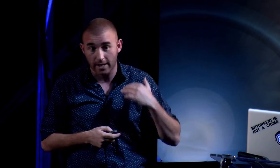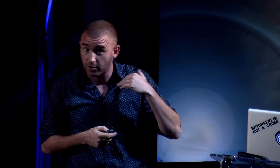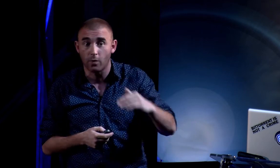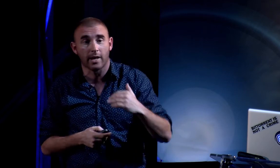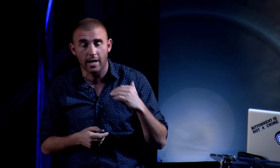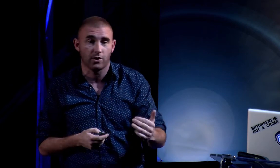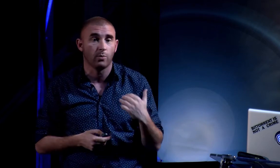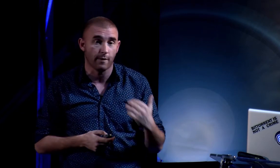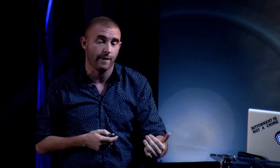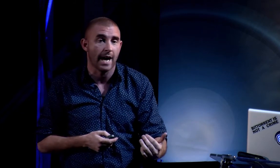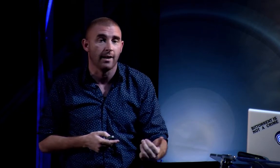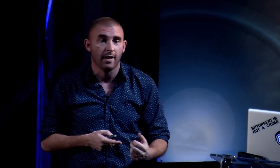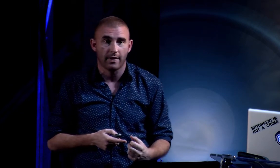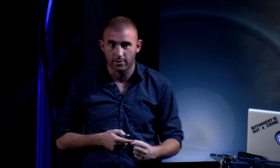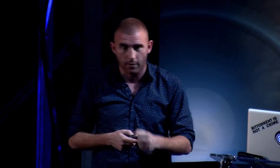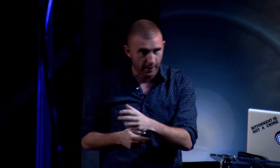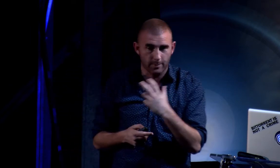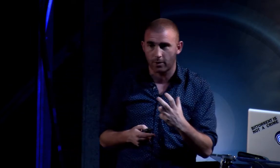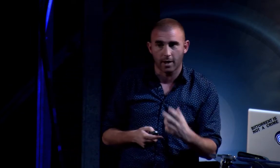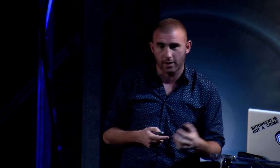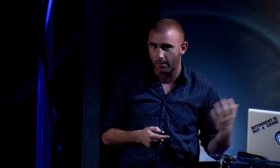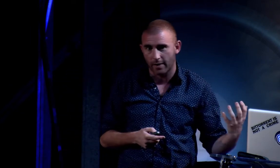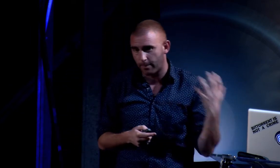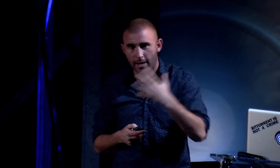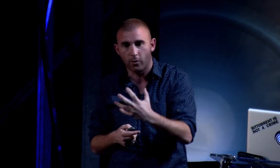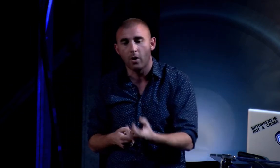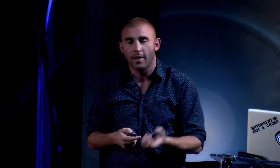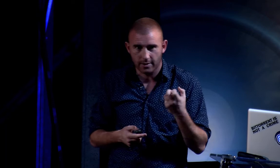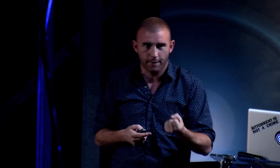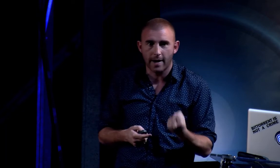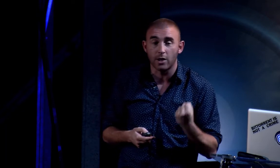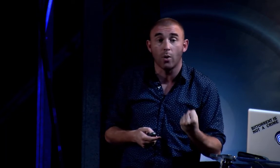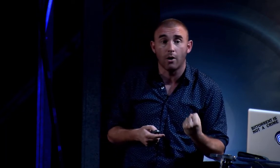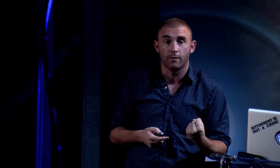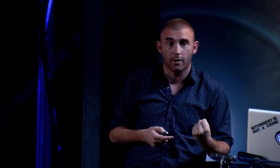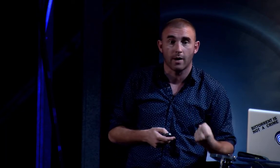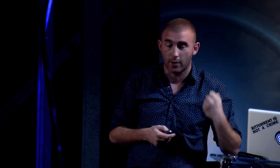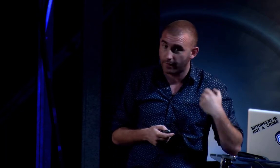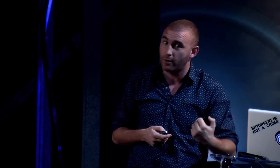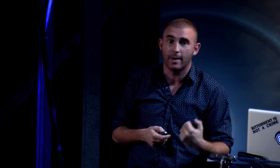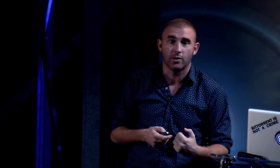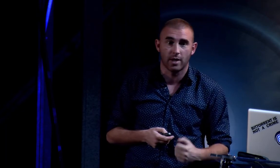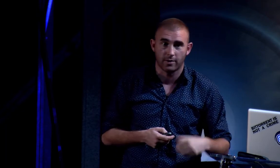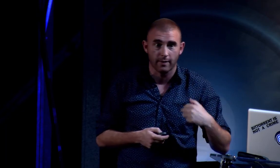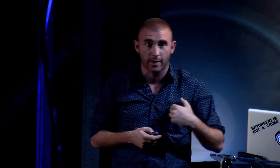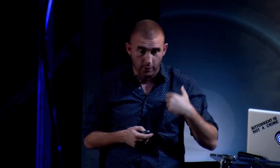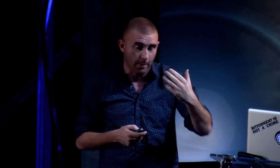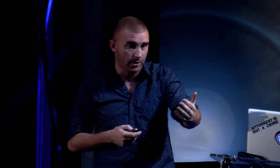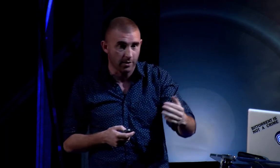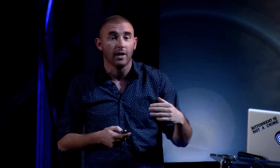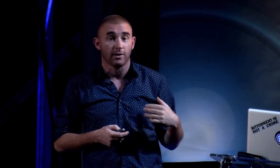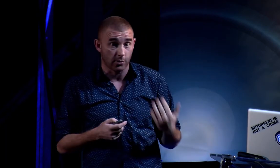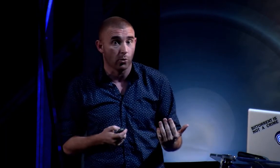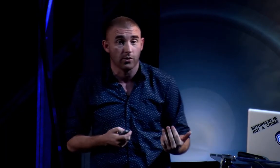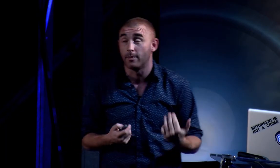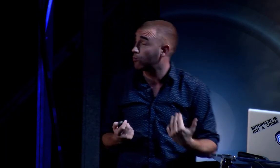because that's a direct connection with a fan. That's not a Facebook like that you might have to pay for. That's a fan that you own for life. You have their email address and they've given you